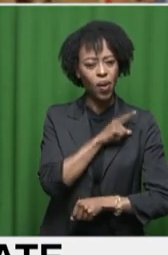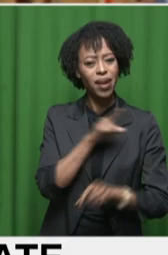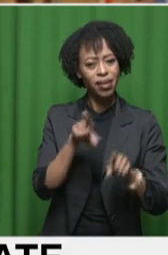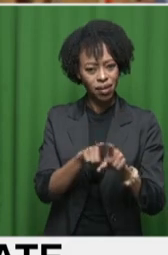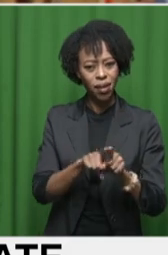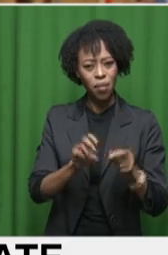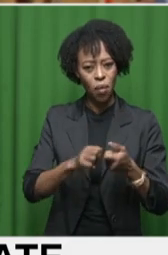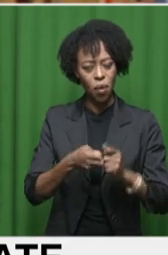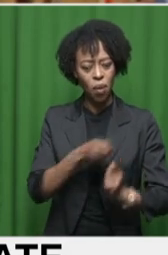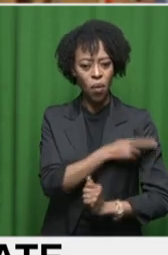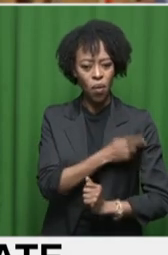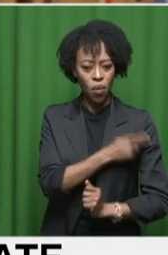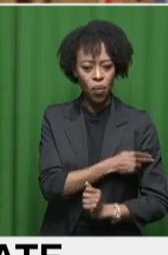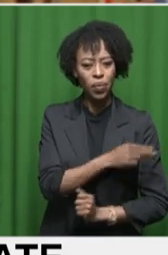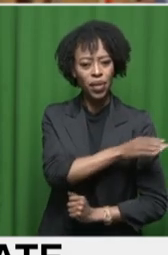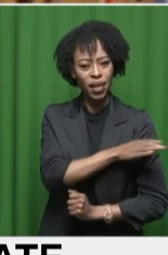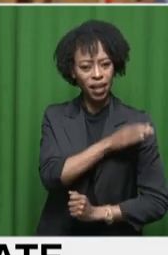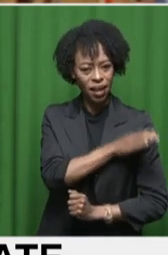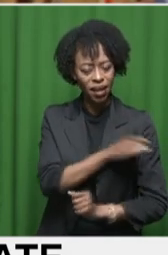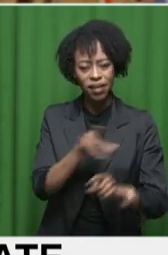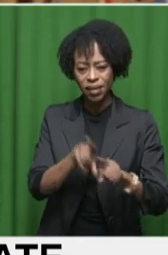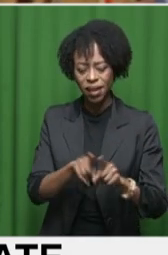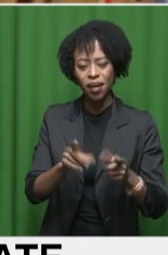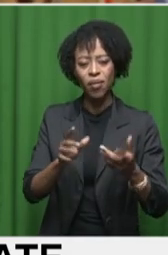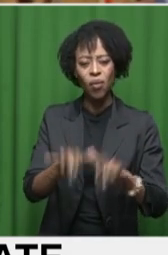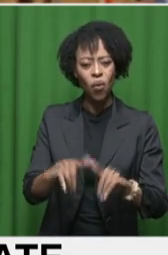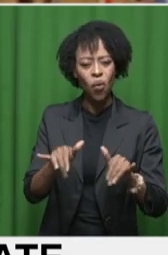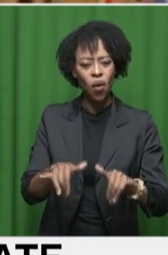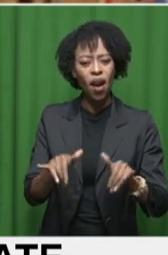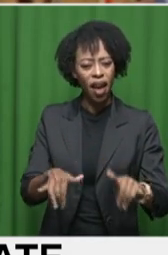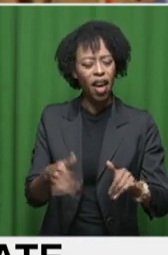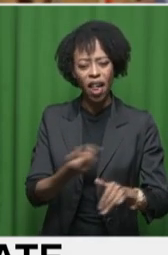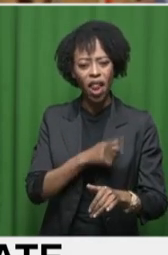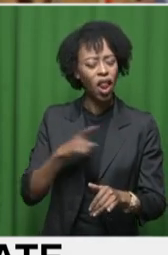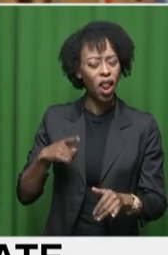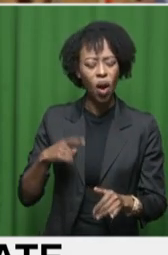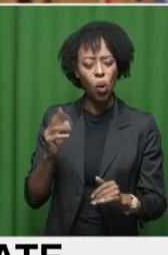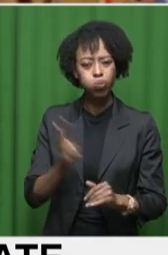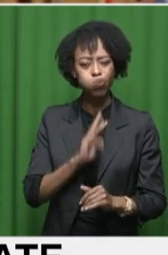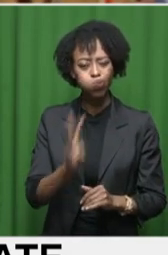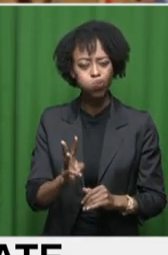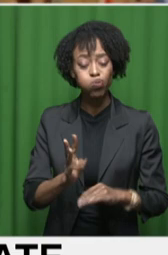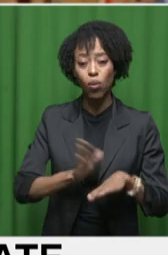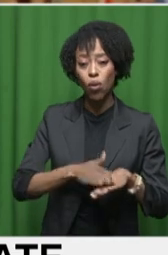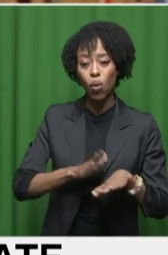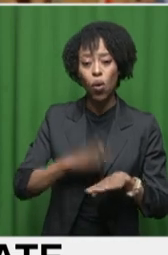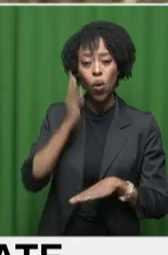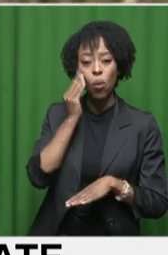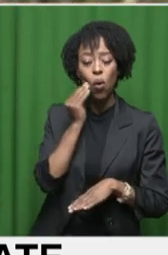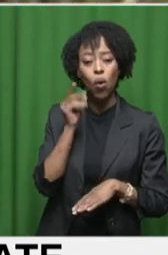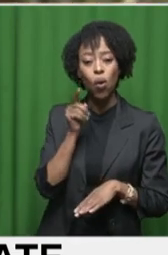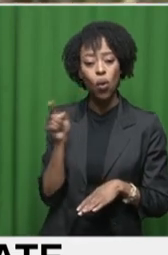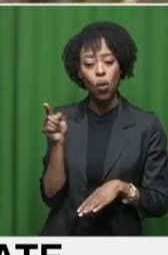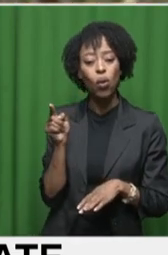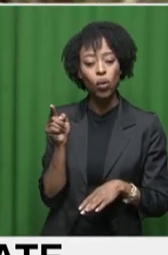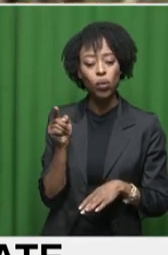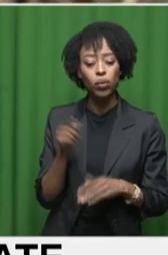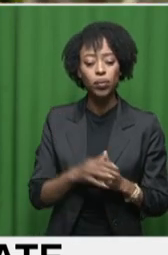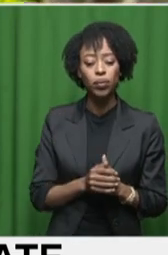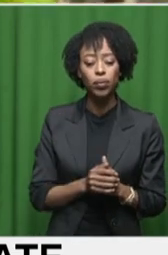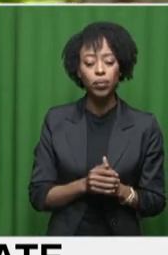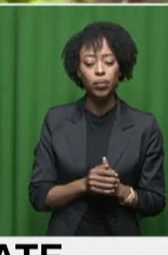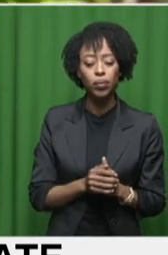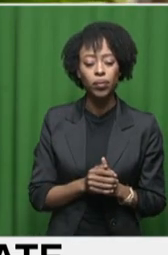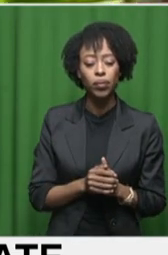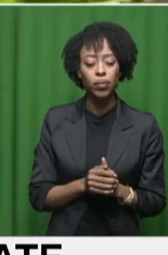a problem. At the clinic, there's also the waiting period is too long, especially for the old people. There's no work for